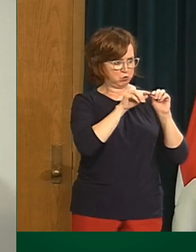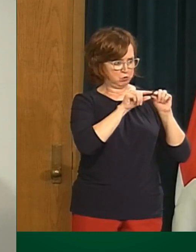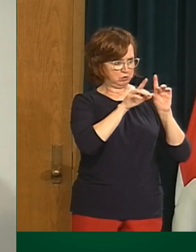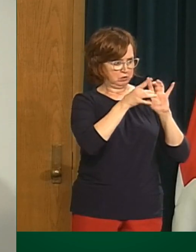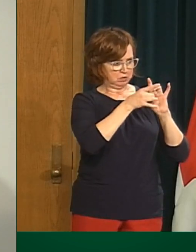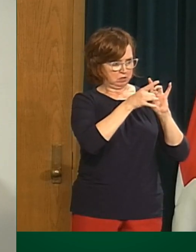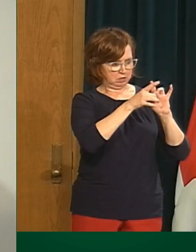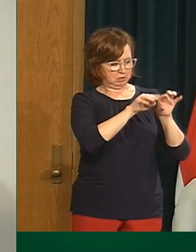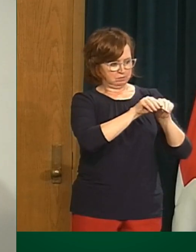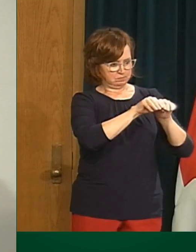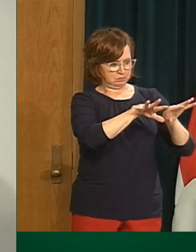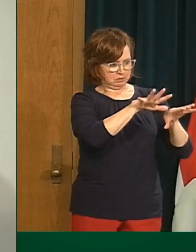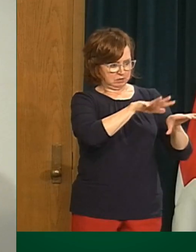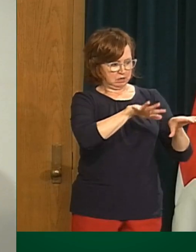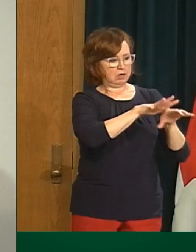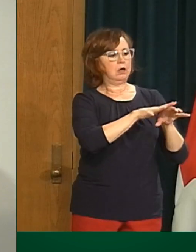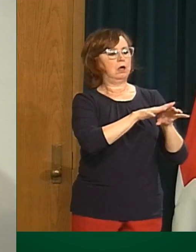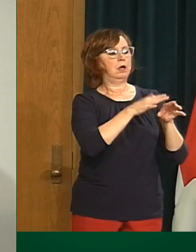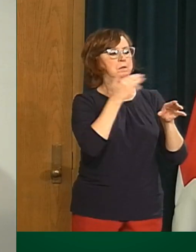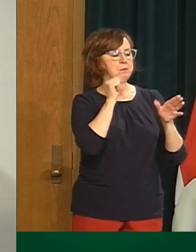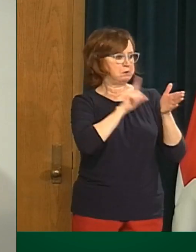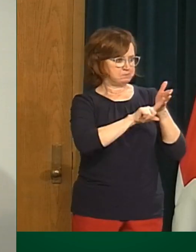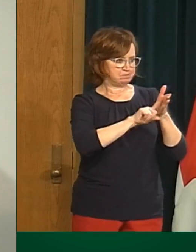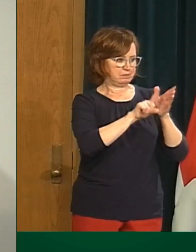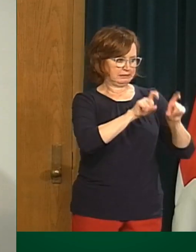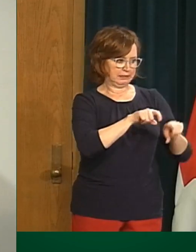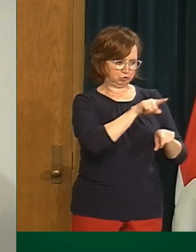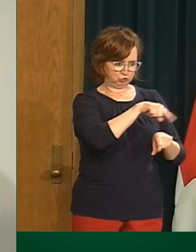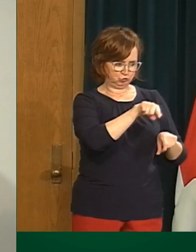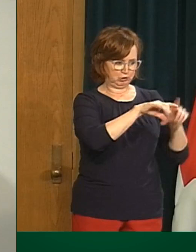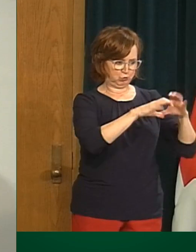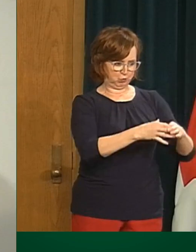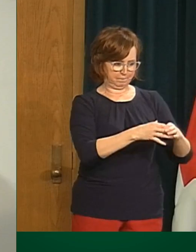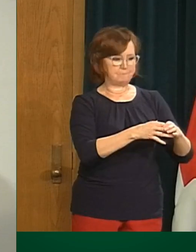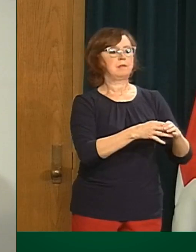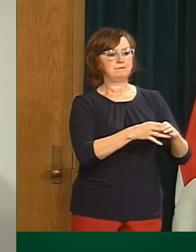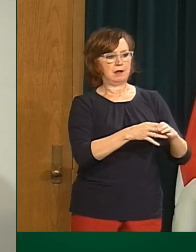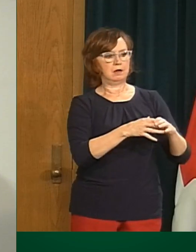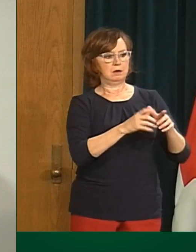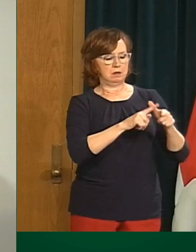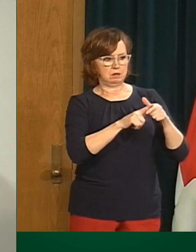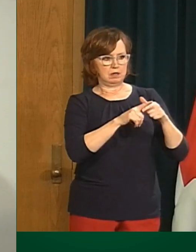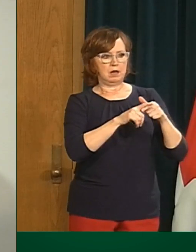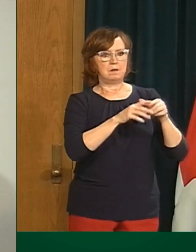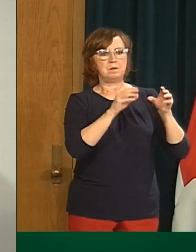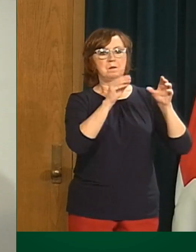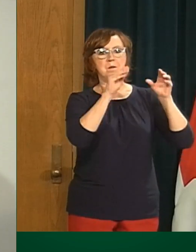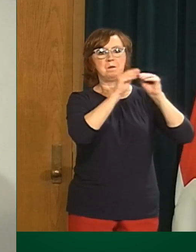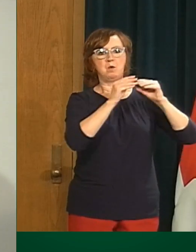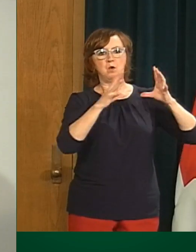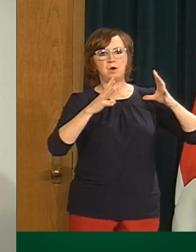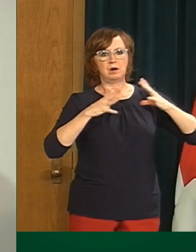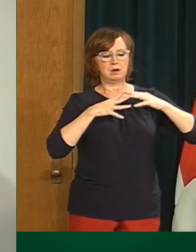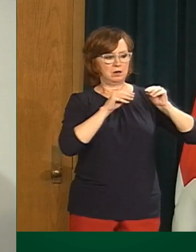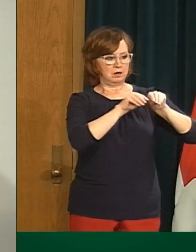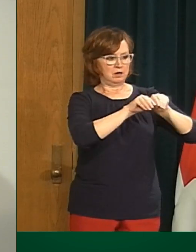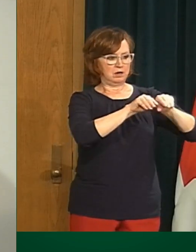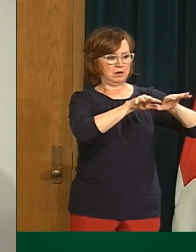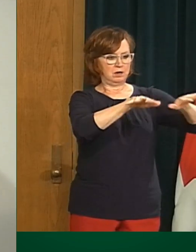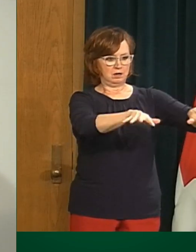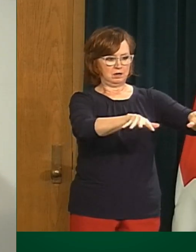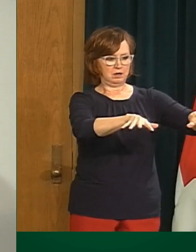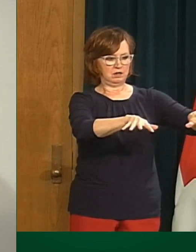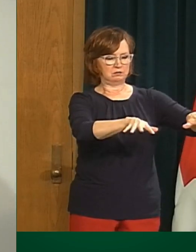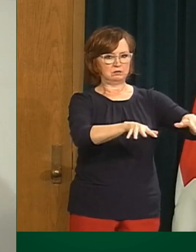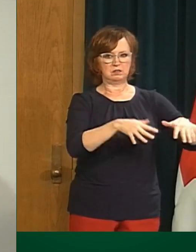of symptoms, they can get tested. And then you also enhance testing in that setting so that people who otherwise may not